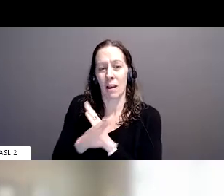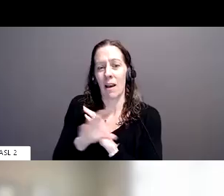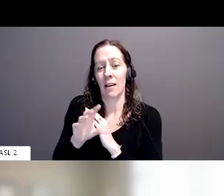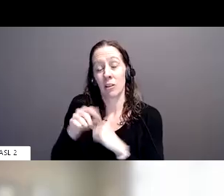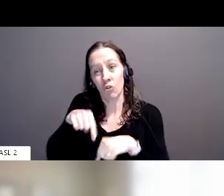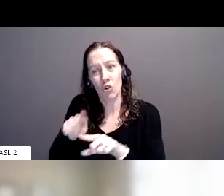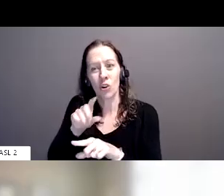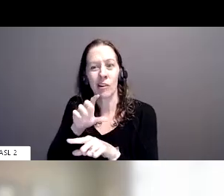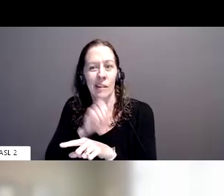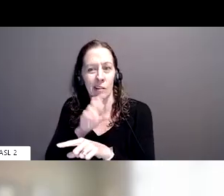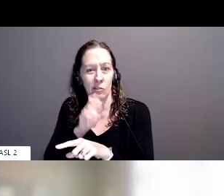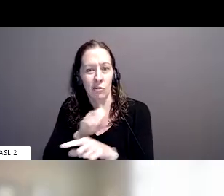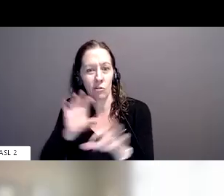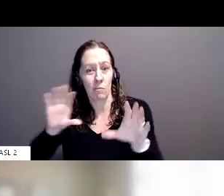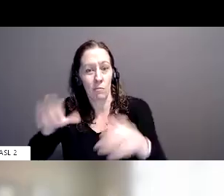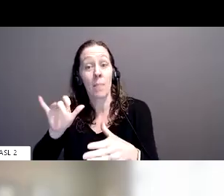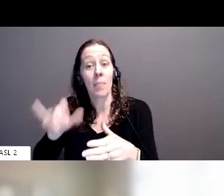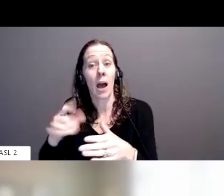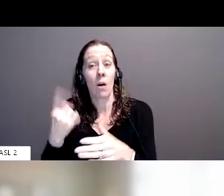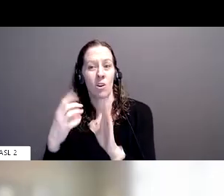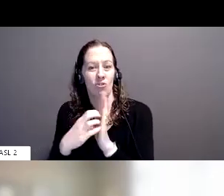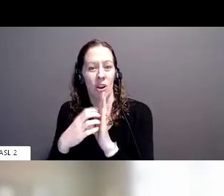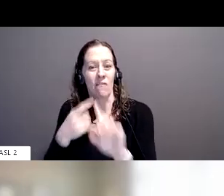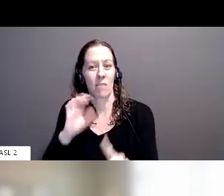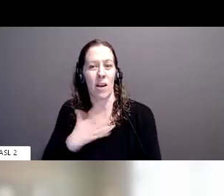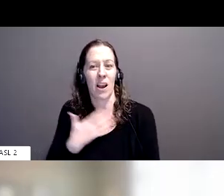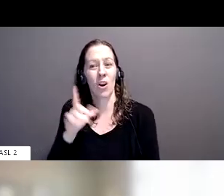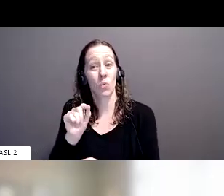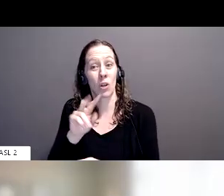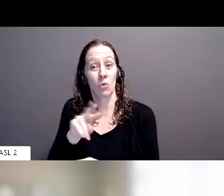our 2022-2023 annual report.